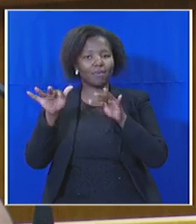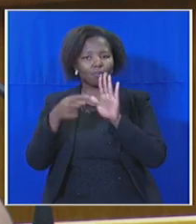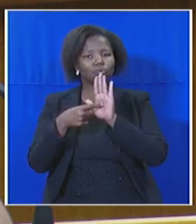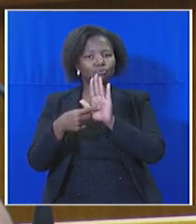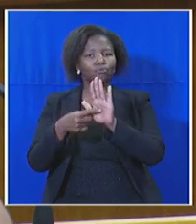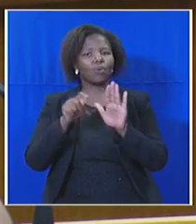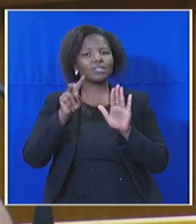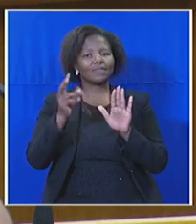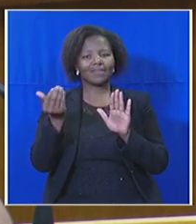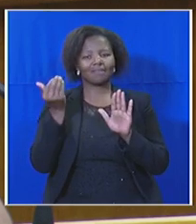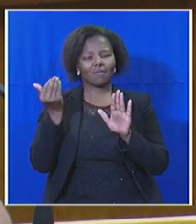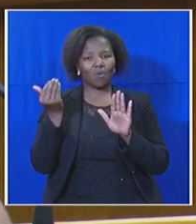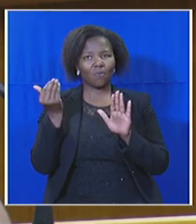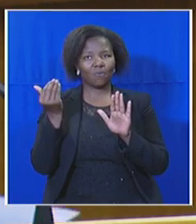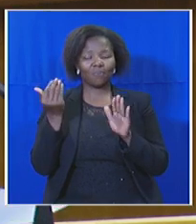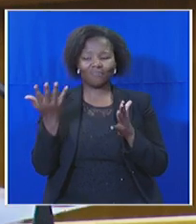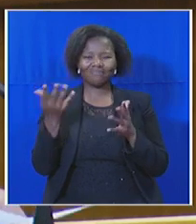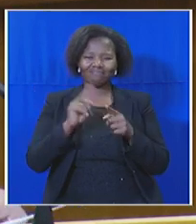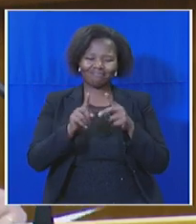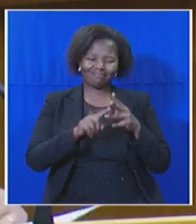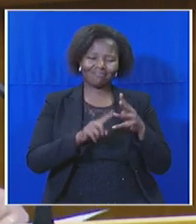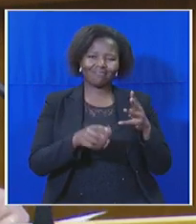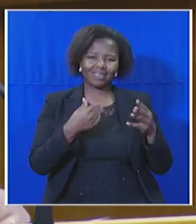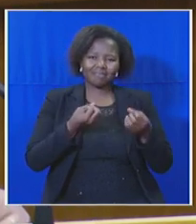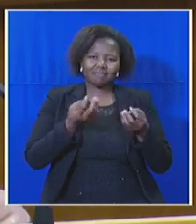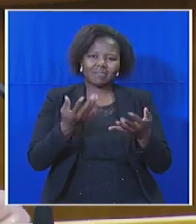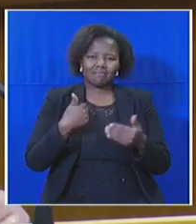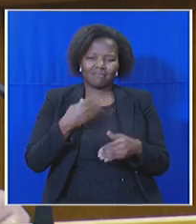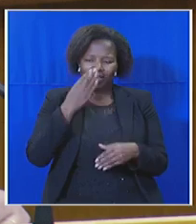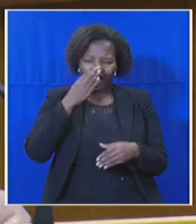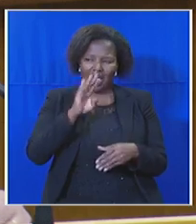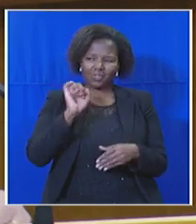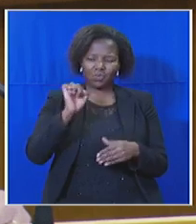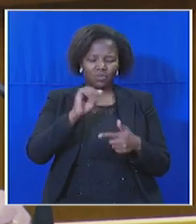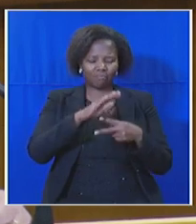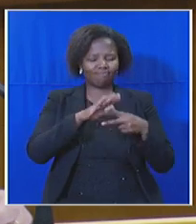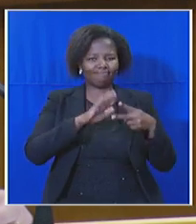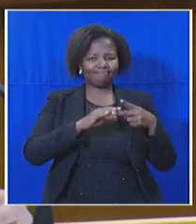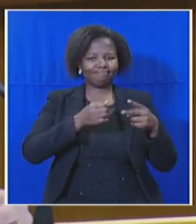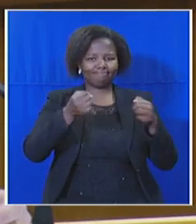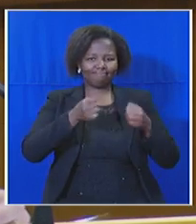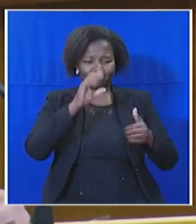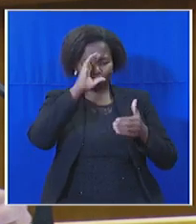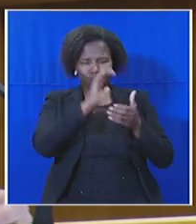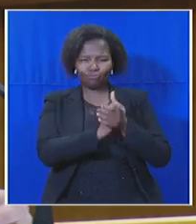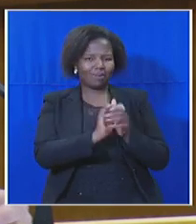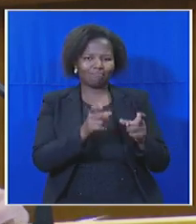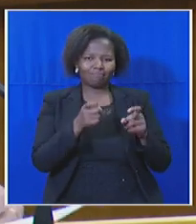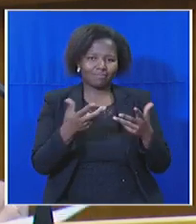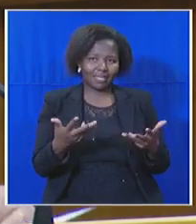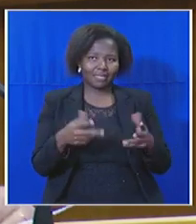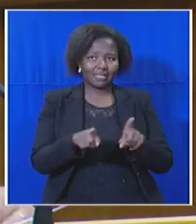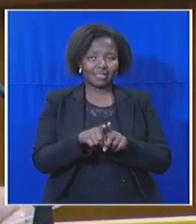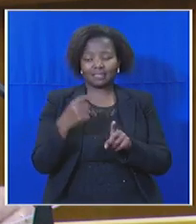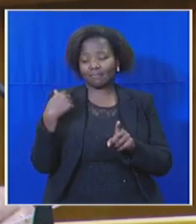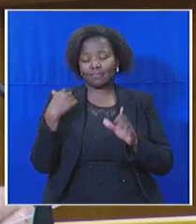Farnham Commission. These are just some of the reasons that tilt the attitude and perception scales in terms of trust in our police, and add to that daily reports